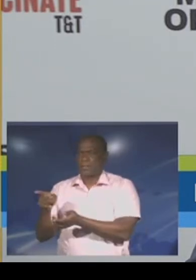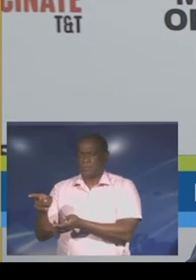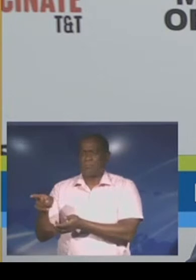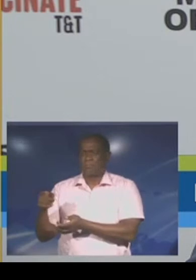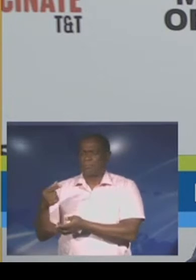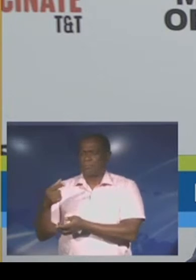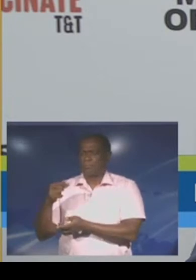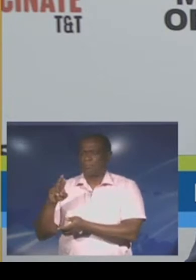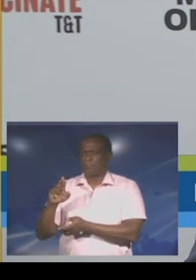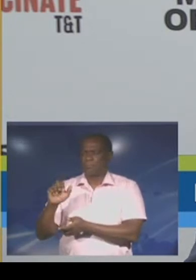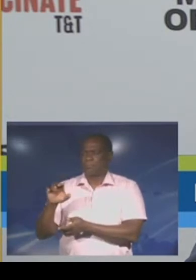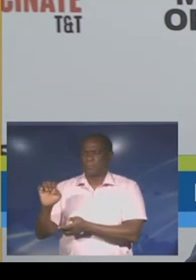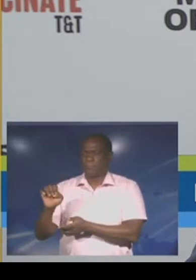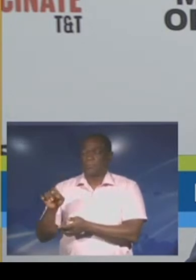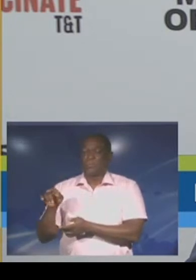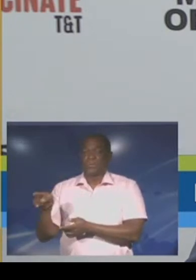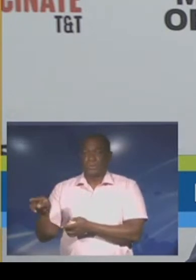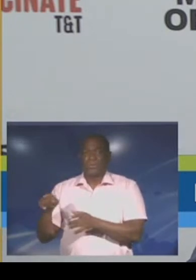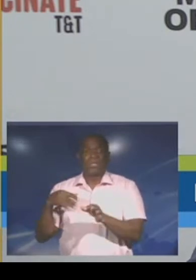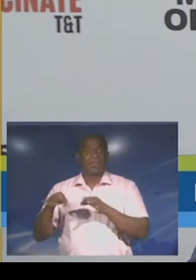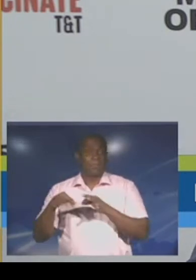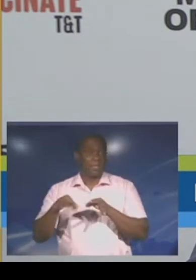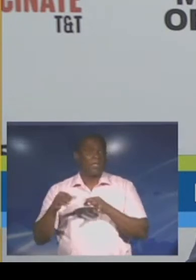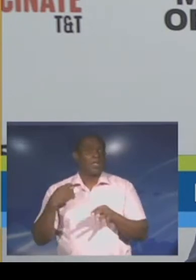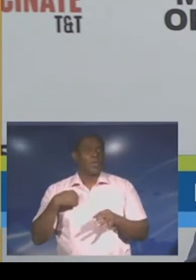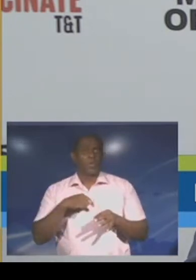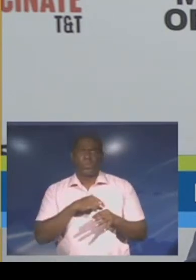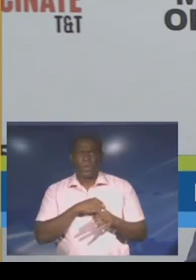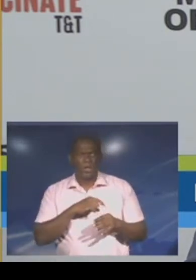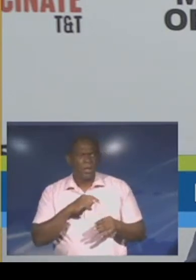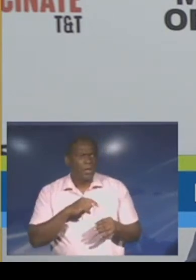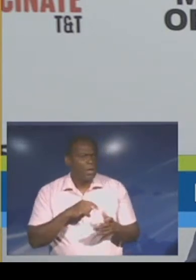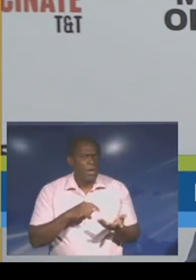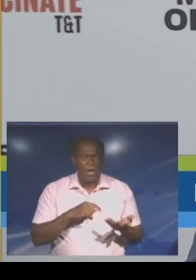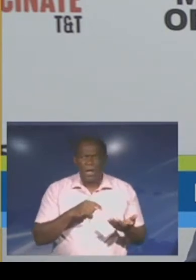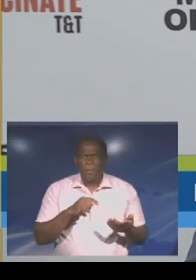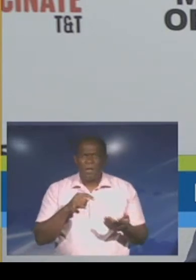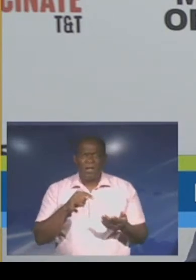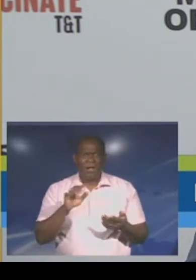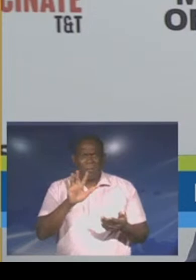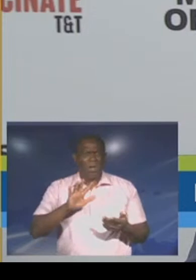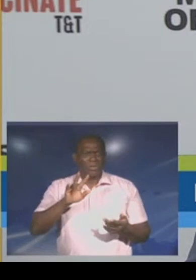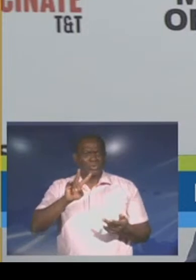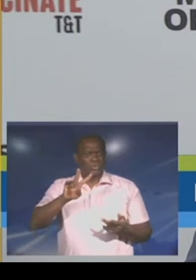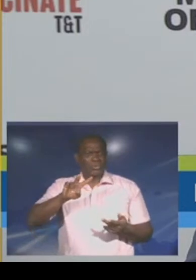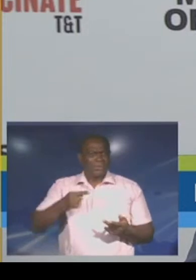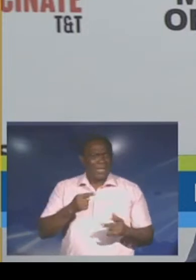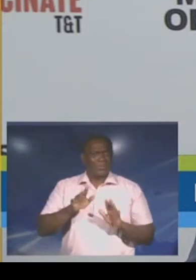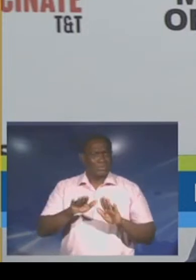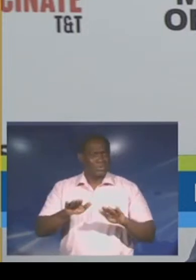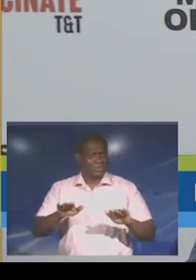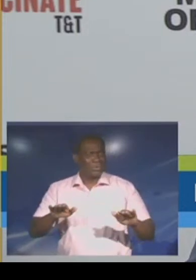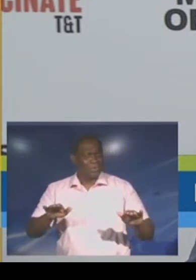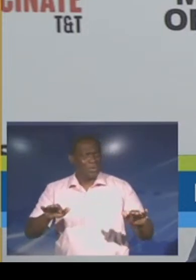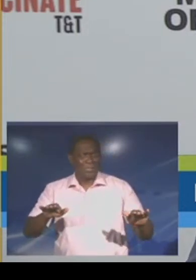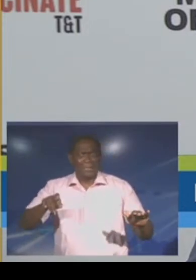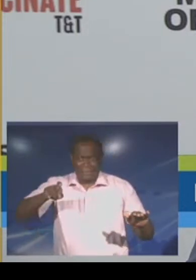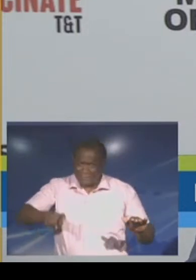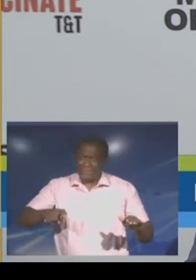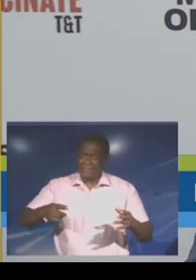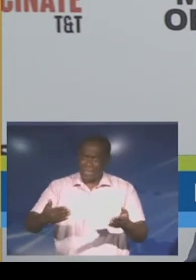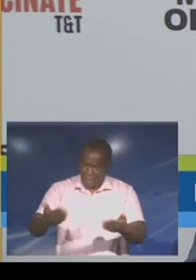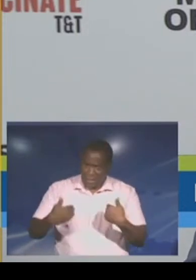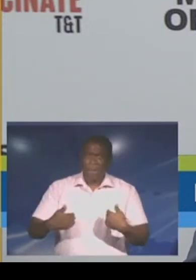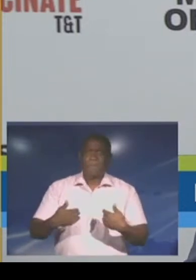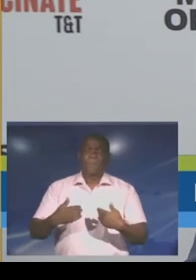2,000 children. Was it 2,000 CM? I believe it was 2,000. 2,000 children to get us back up to herd